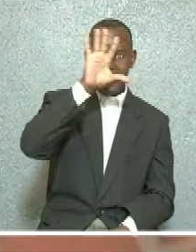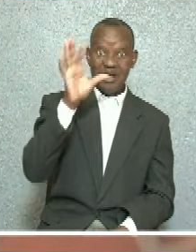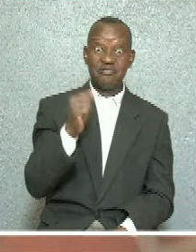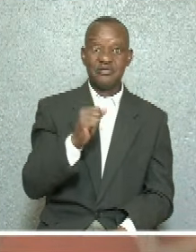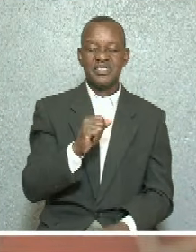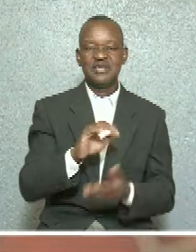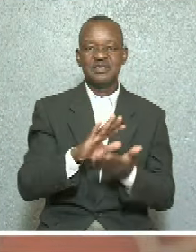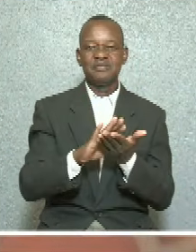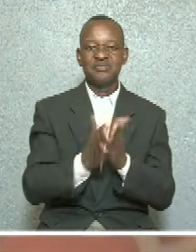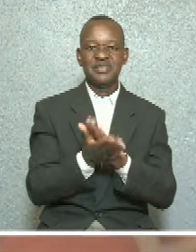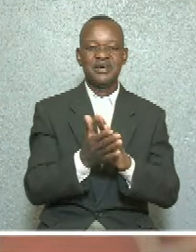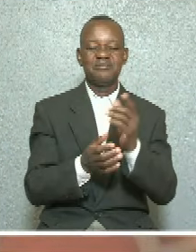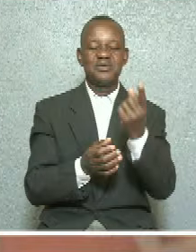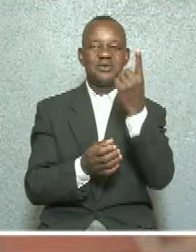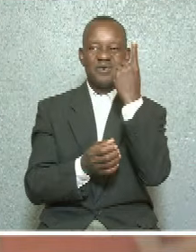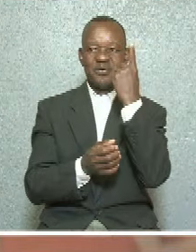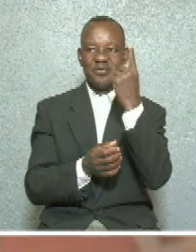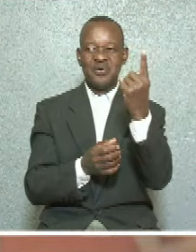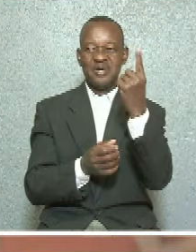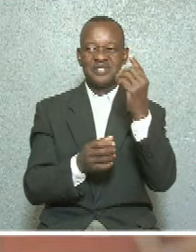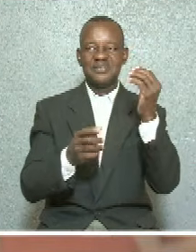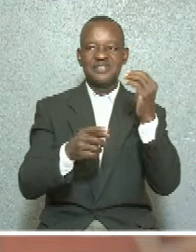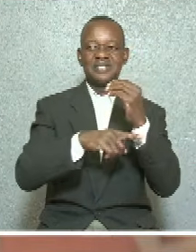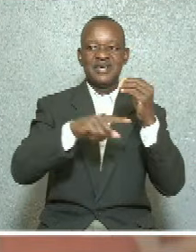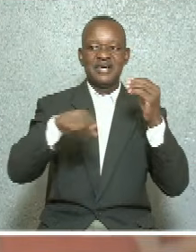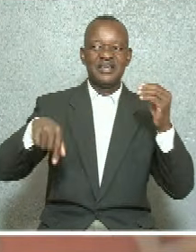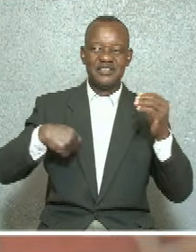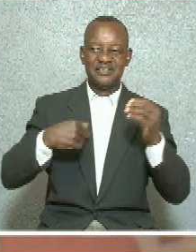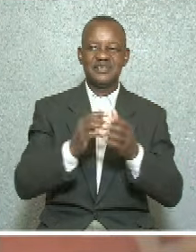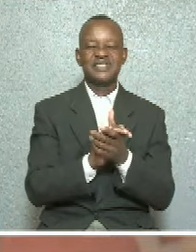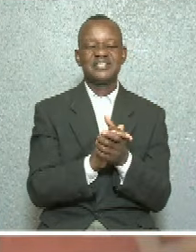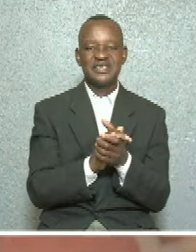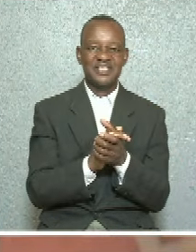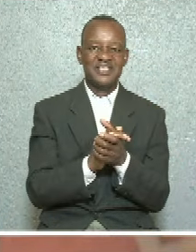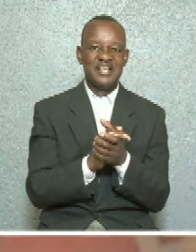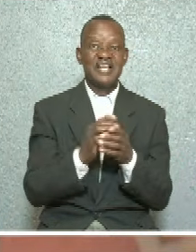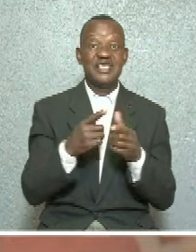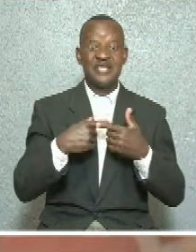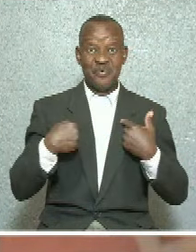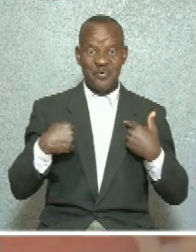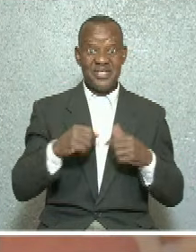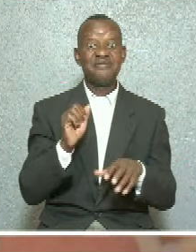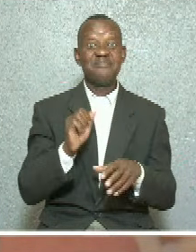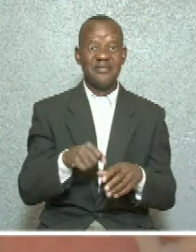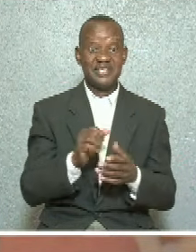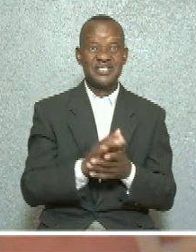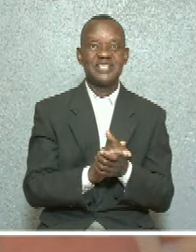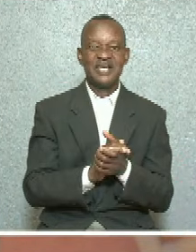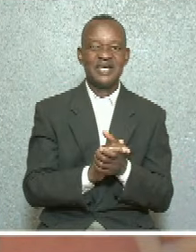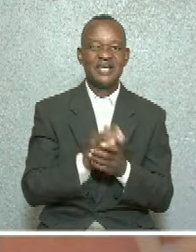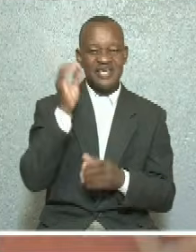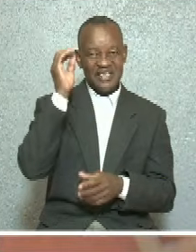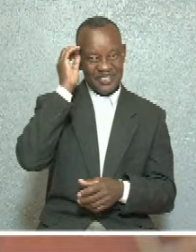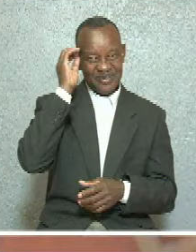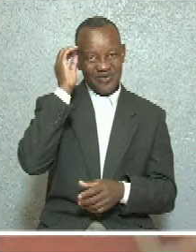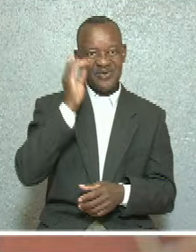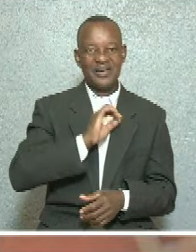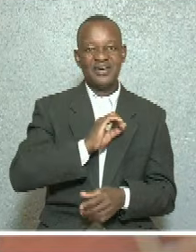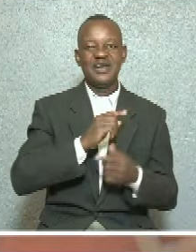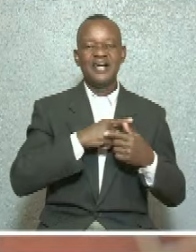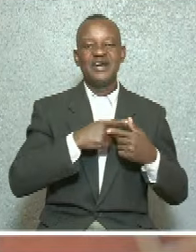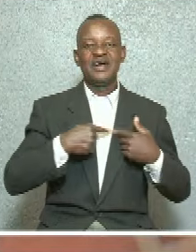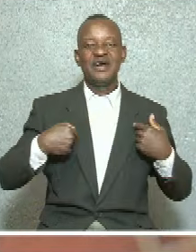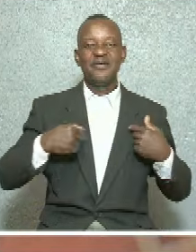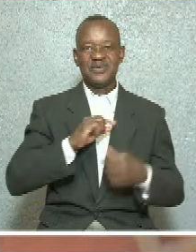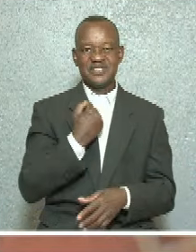has inspired me in terms of my identity, to identify as an African, and that's what he wanted for us. Thank you